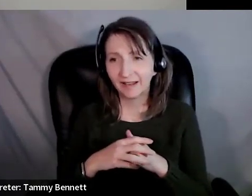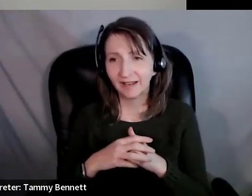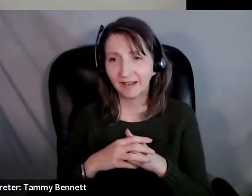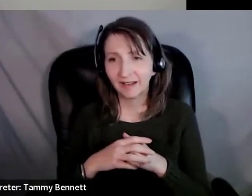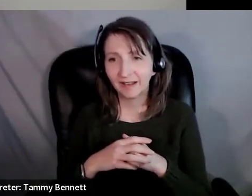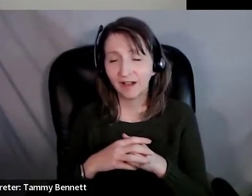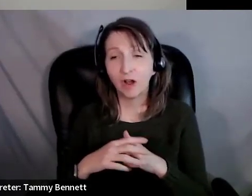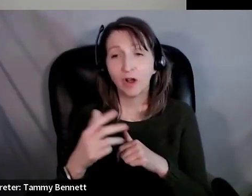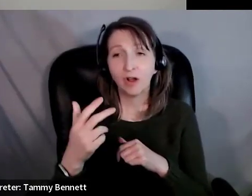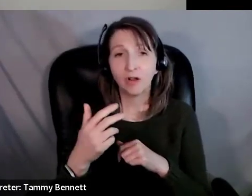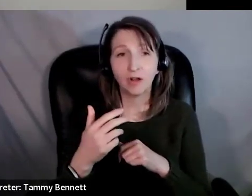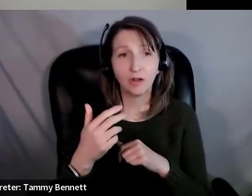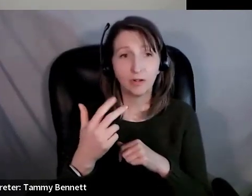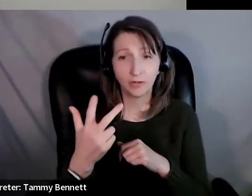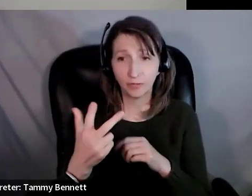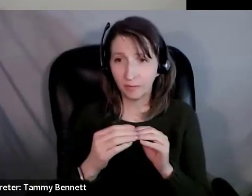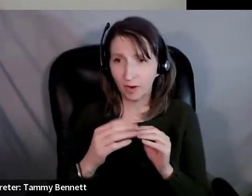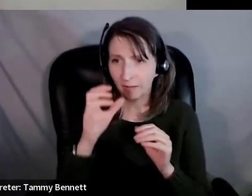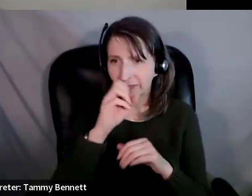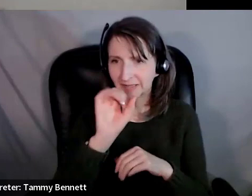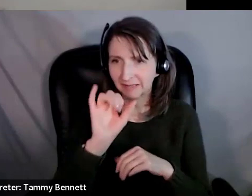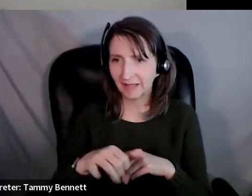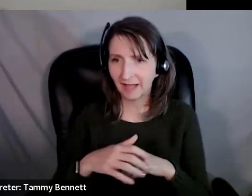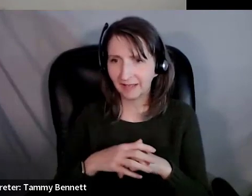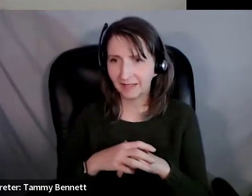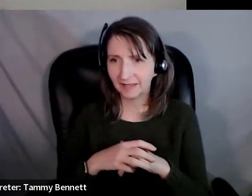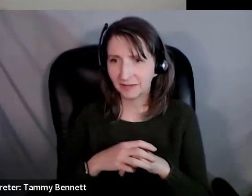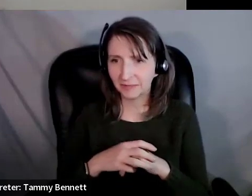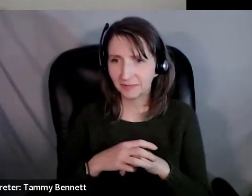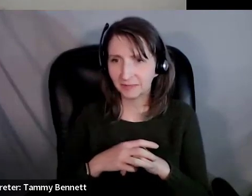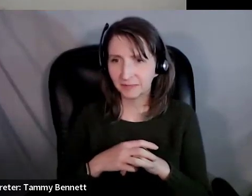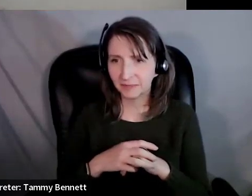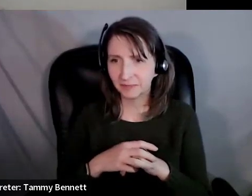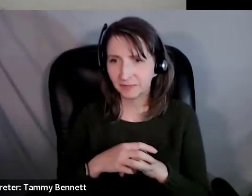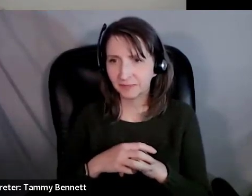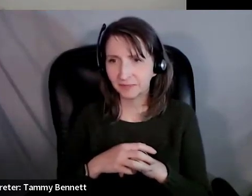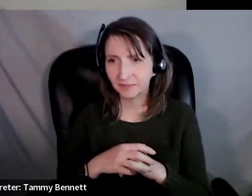Oh, three more. Oh, I missed that. Um, let's see.